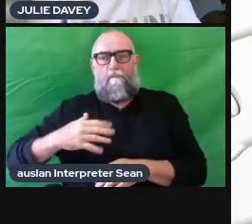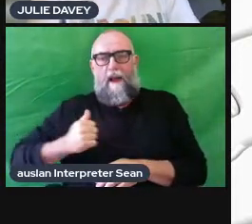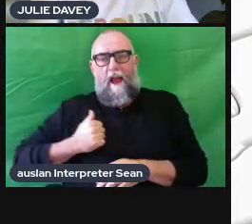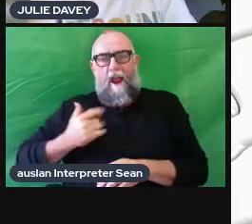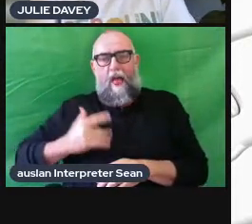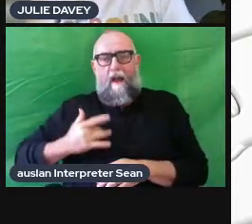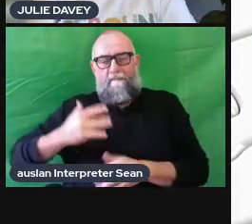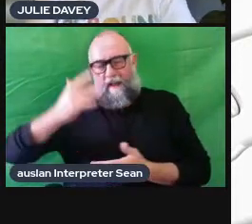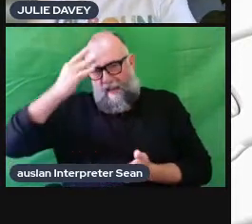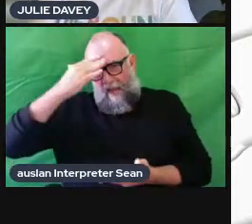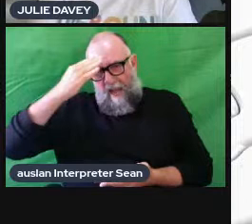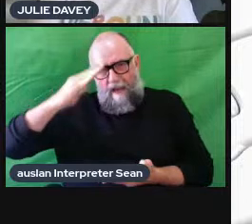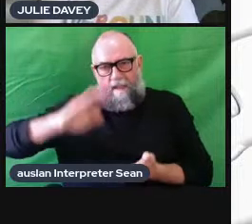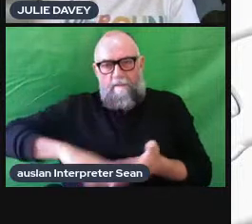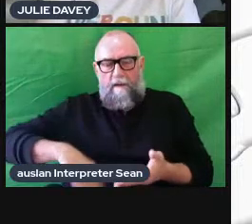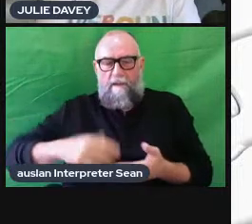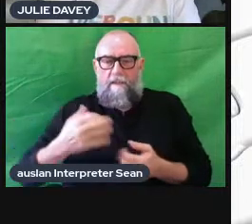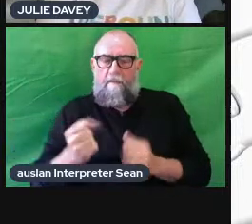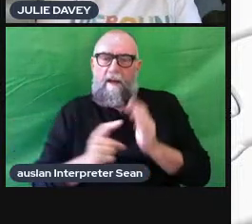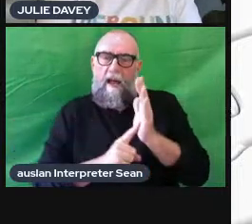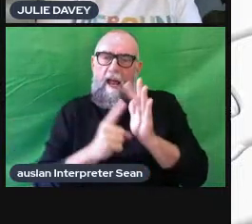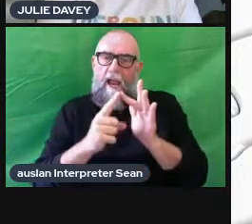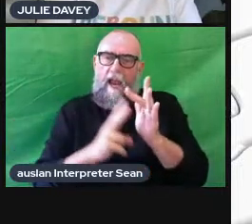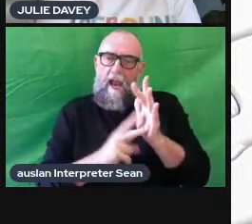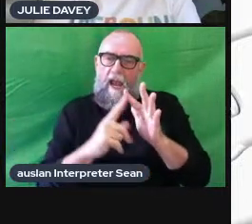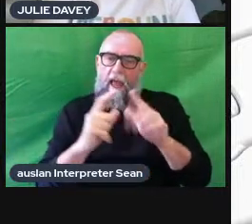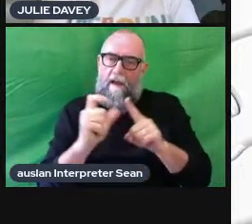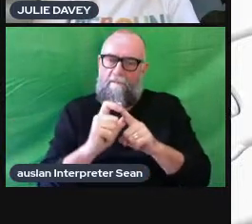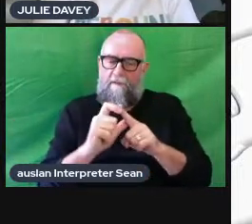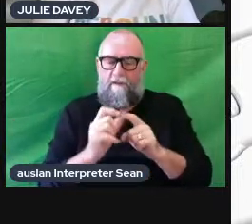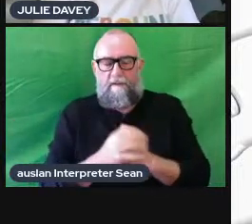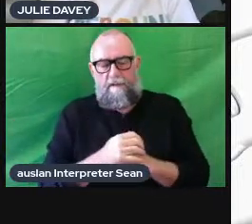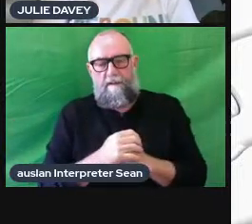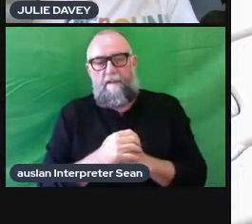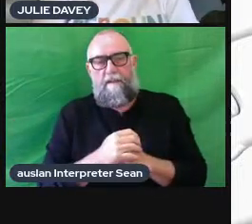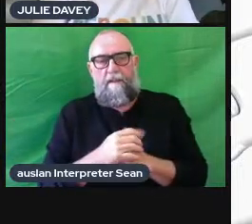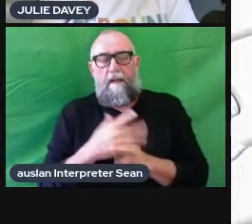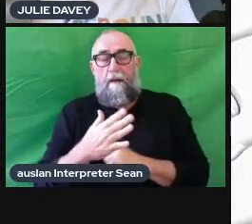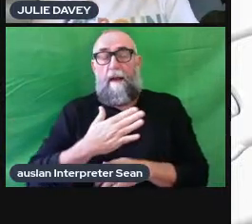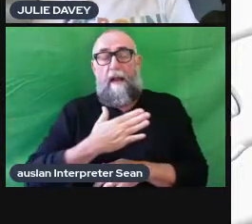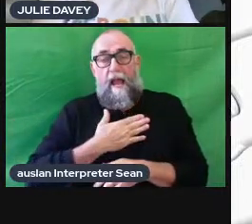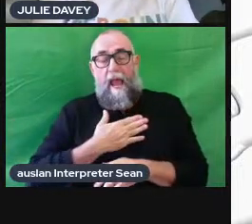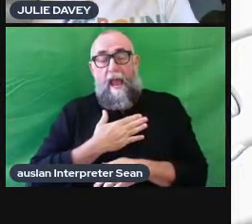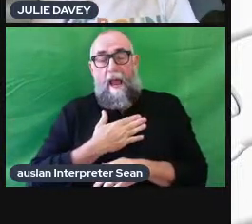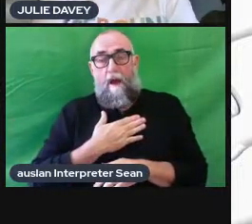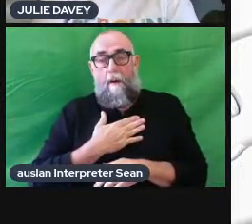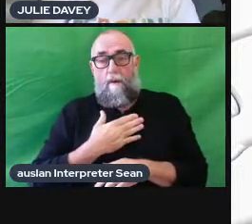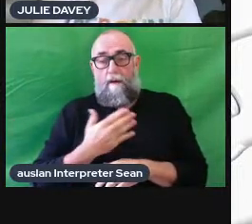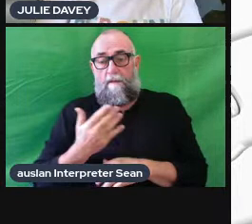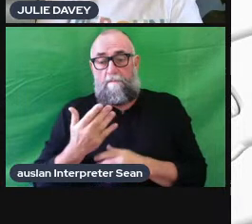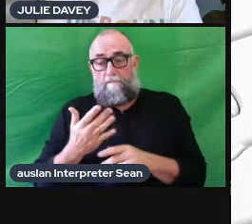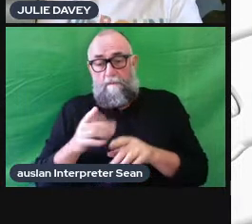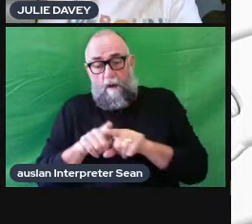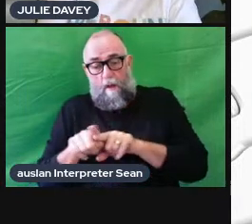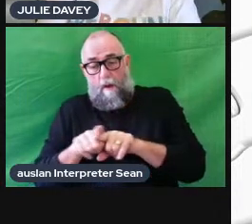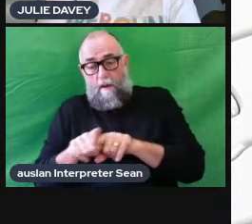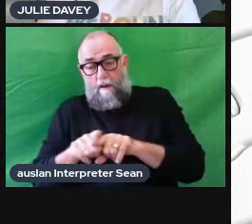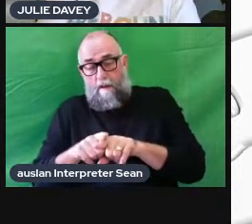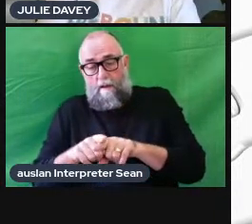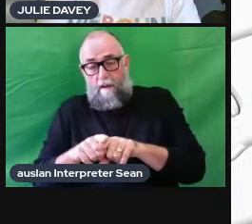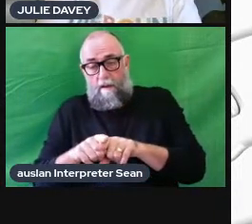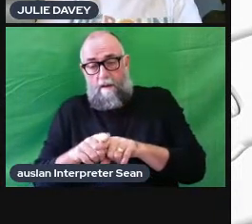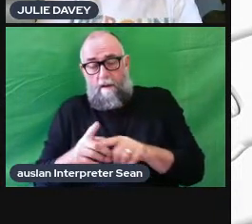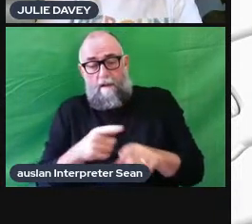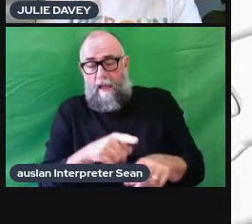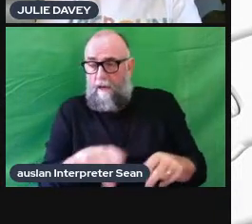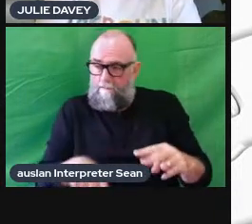As stroke survivors who've been involved in research before our group, was delighted that our lived experience and life skills were valued at a granular level, and